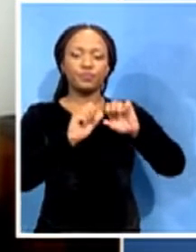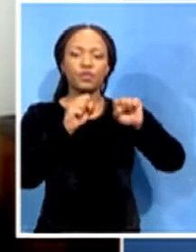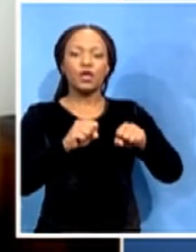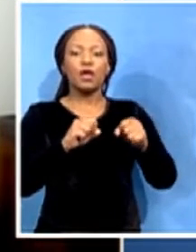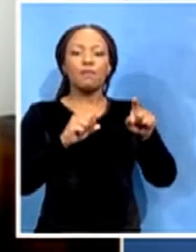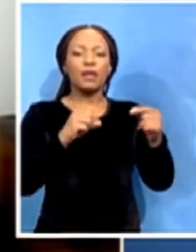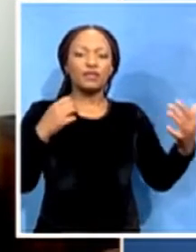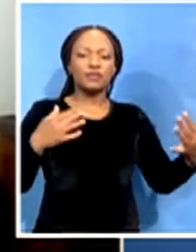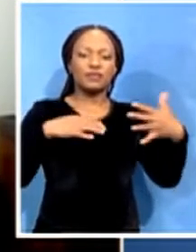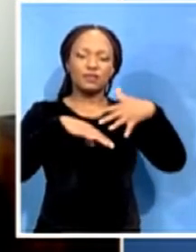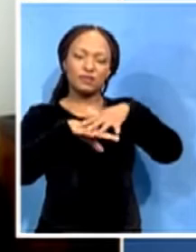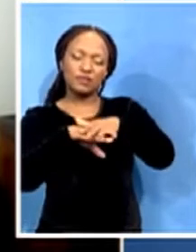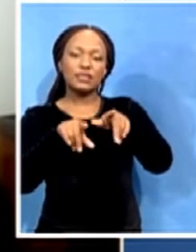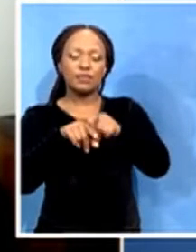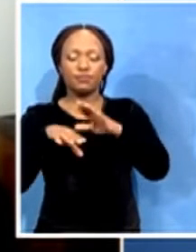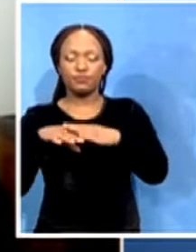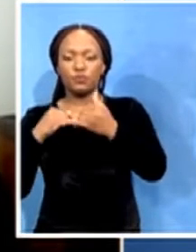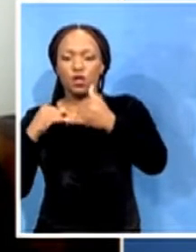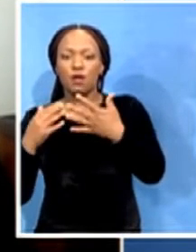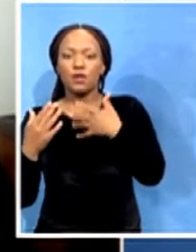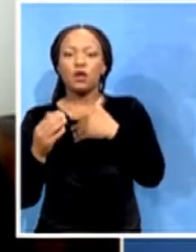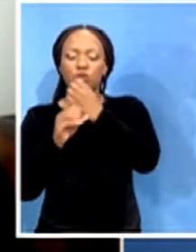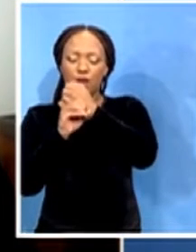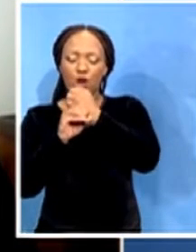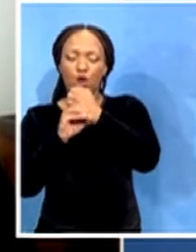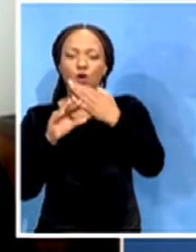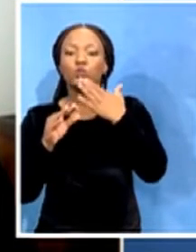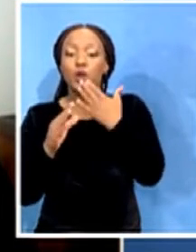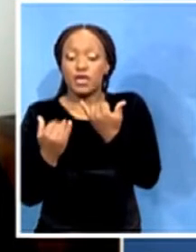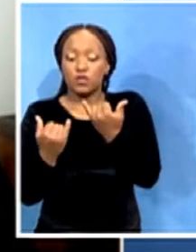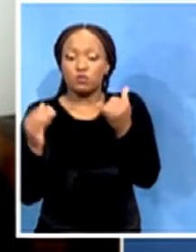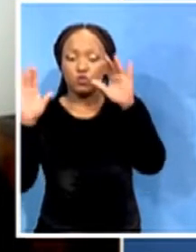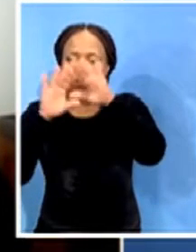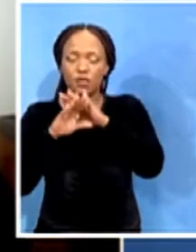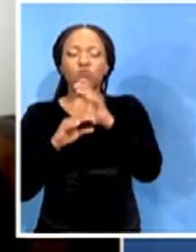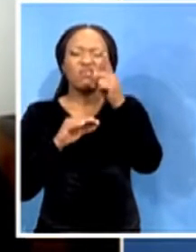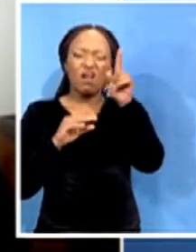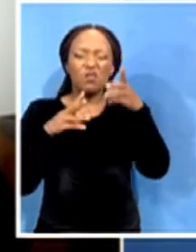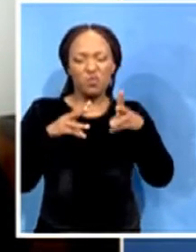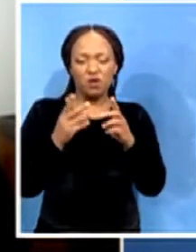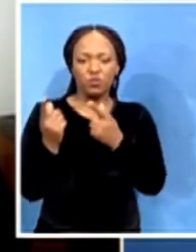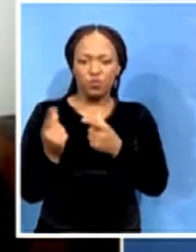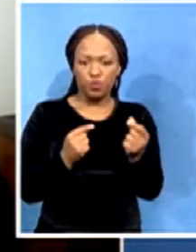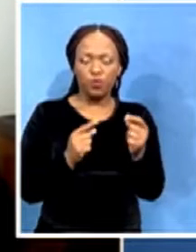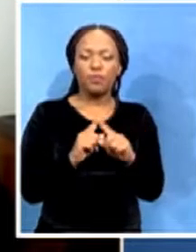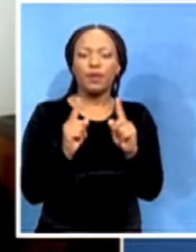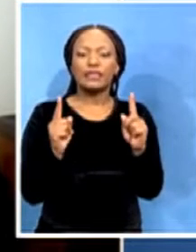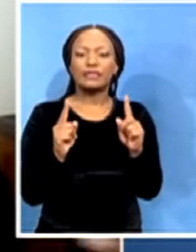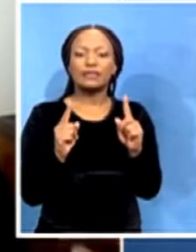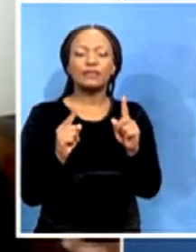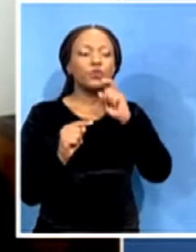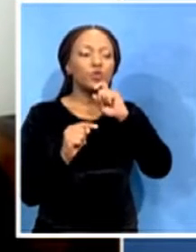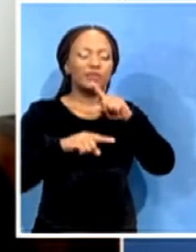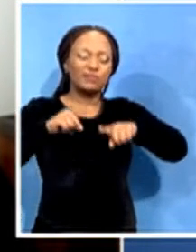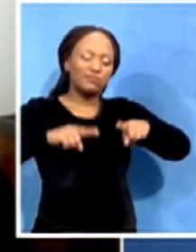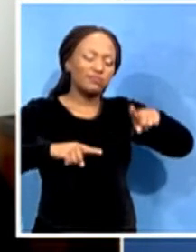been launched tonight, it will be a step in the right direction. And I think we use every platform, because learning today is just not through,